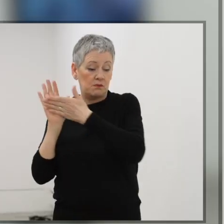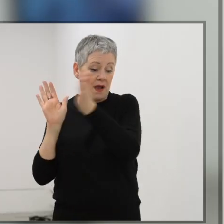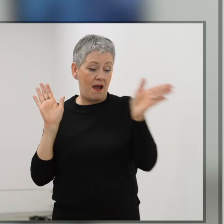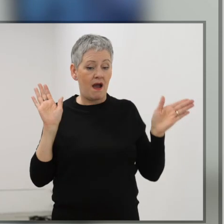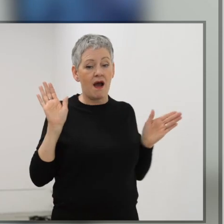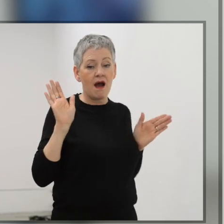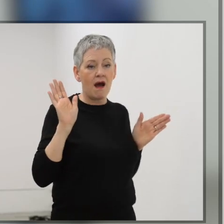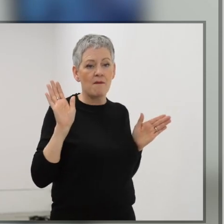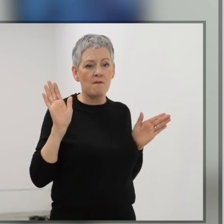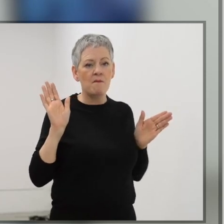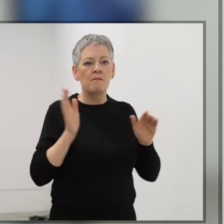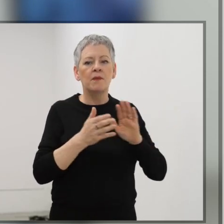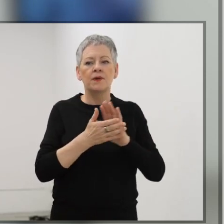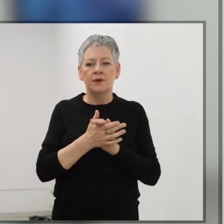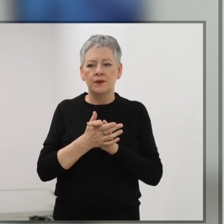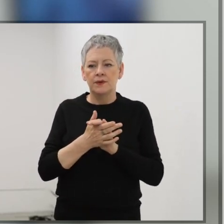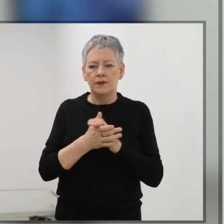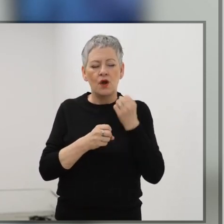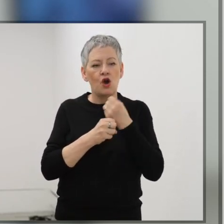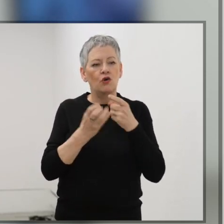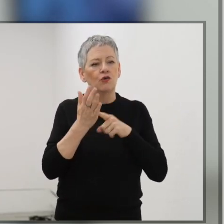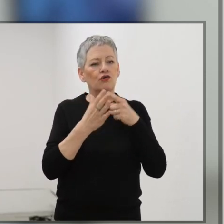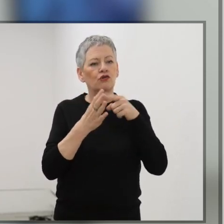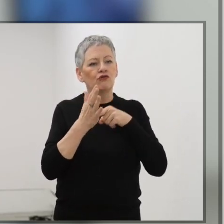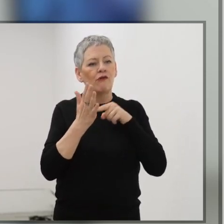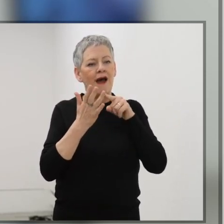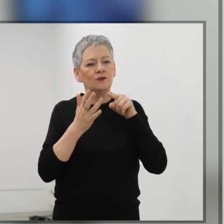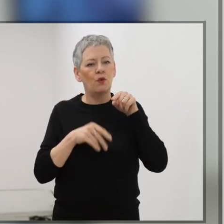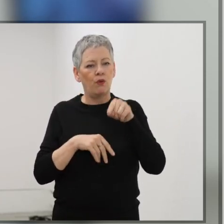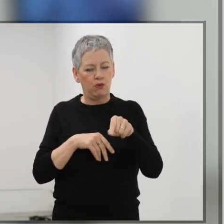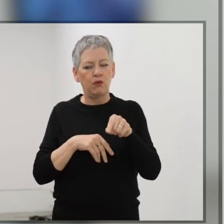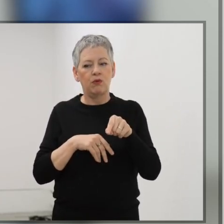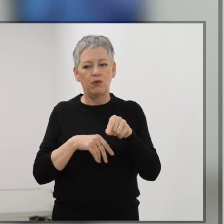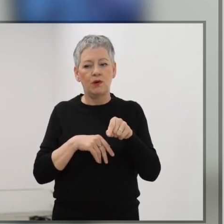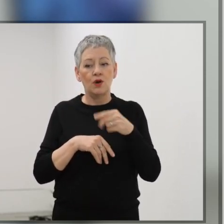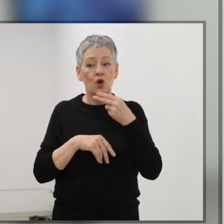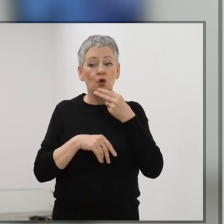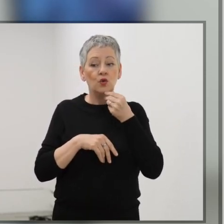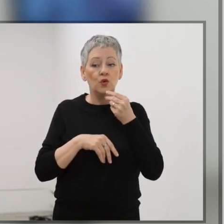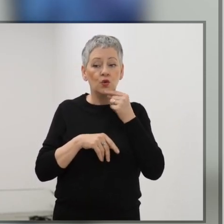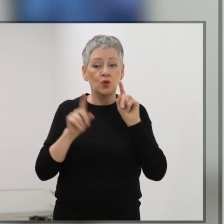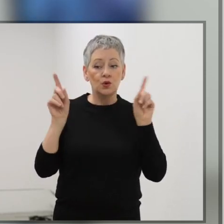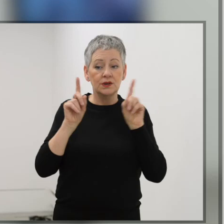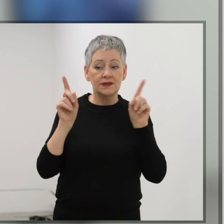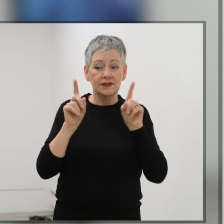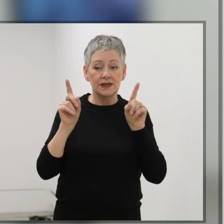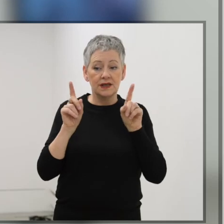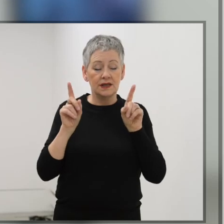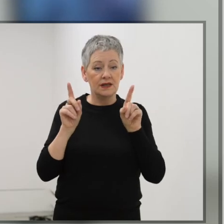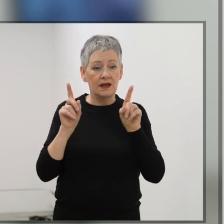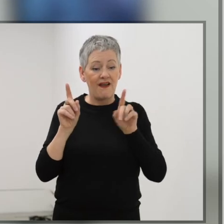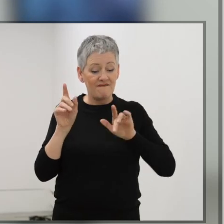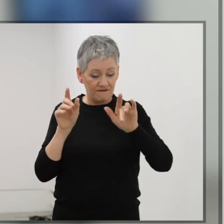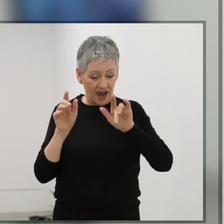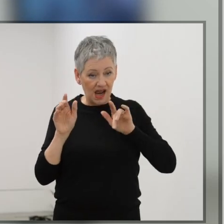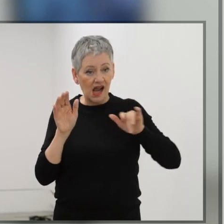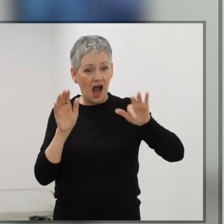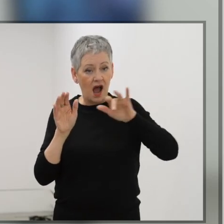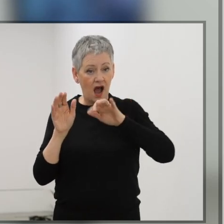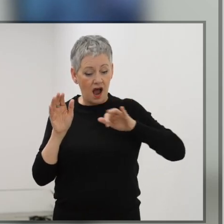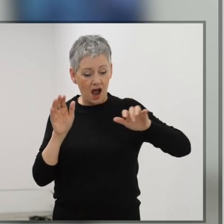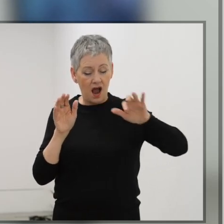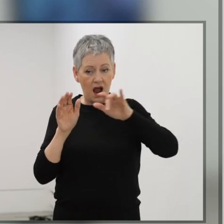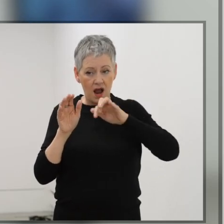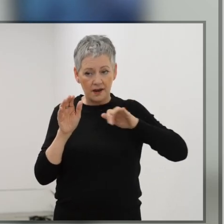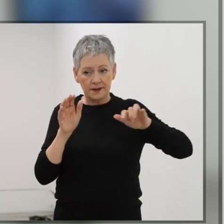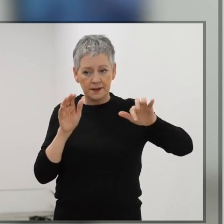all. So vibrato, you can either use the motion of your finger up